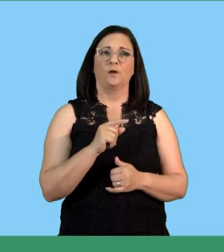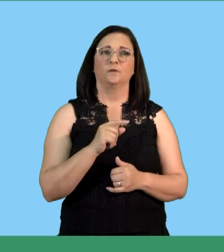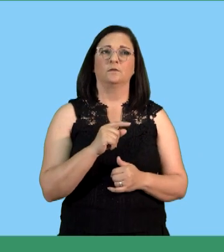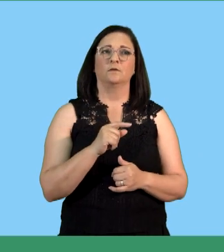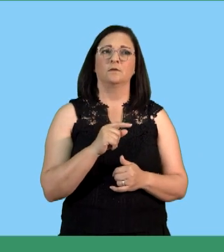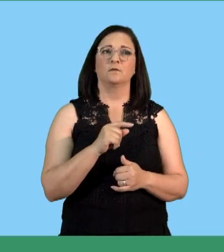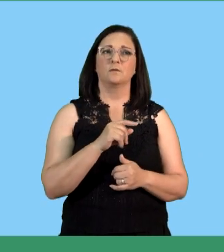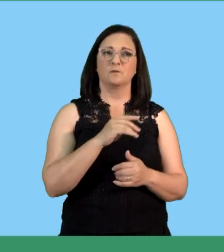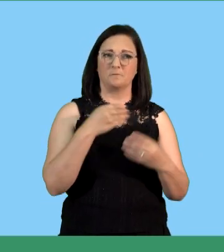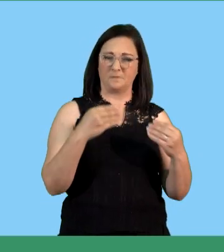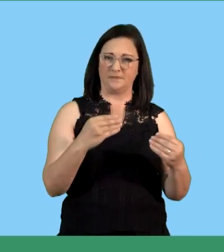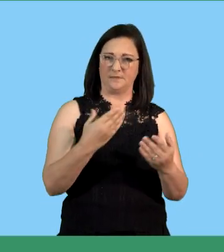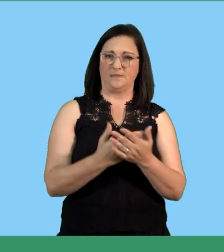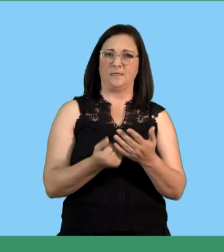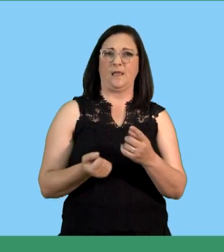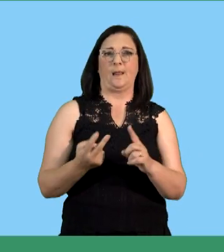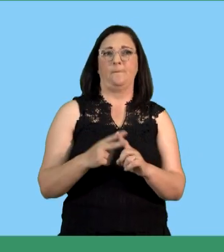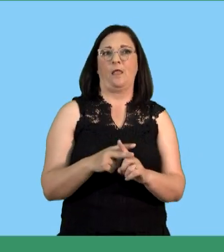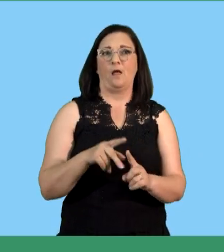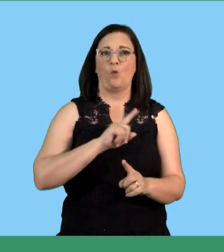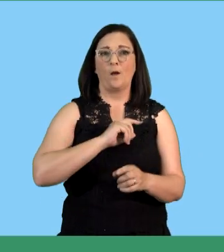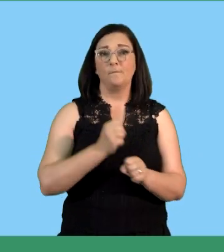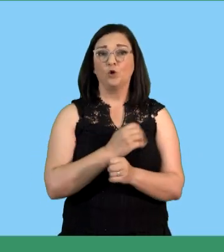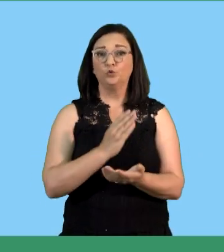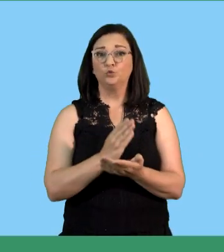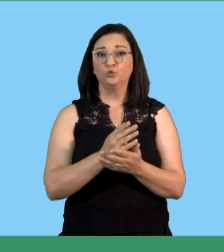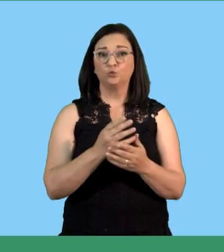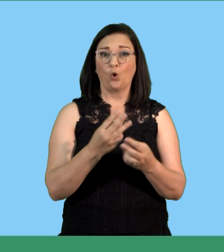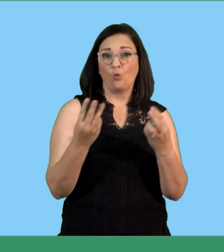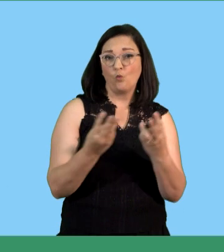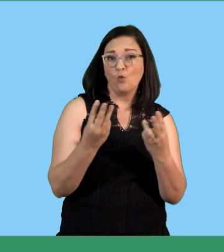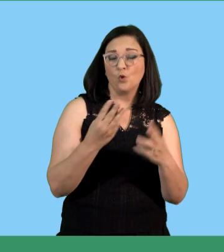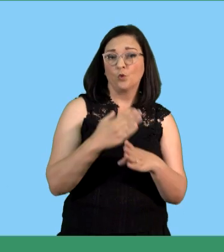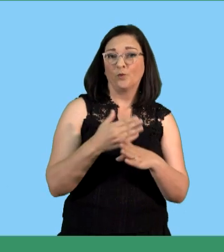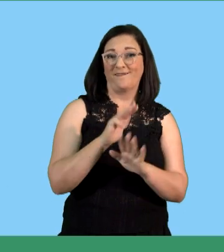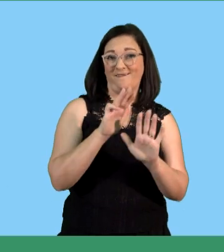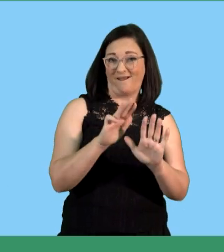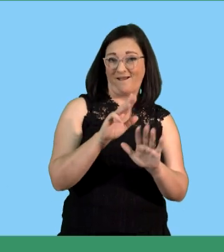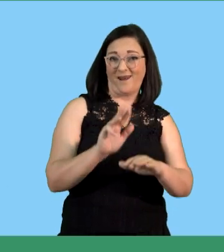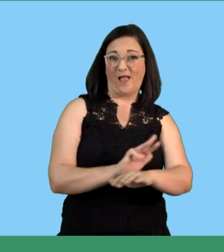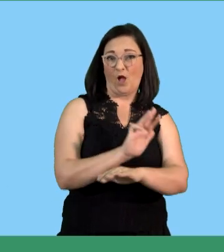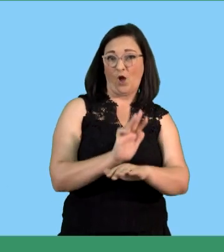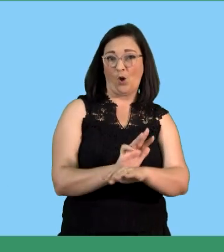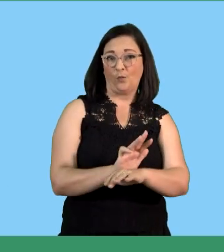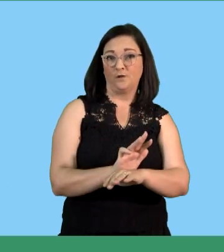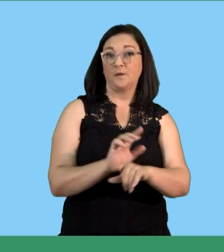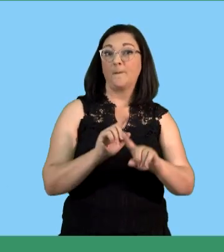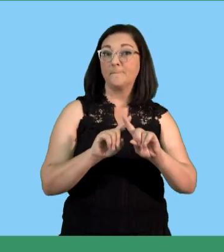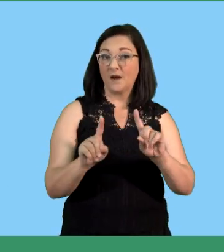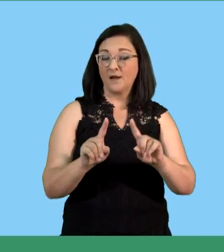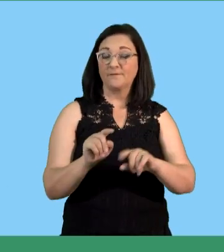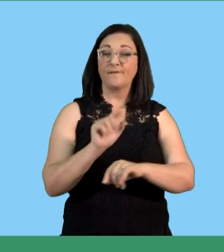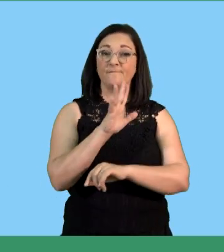can apply the BCA by ensuring that workers only work 9 hours per day, only in what?